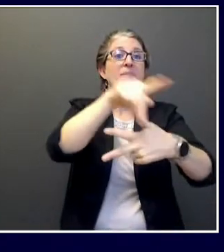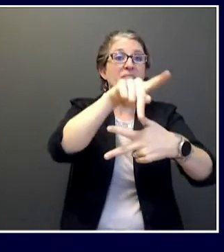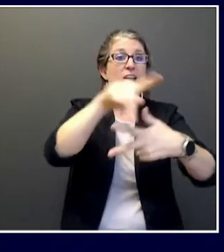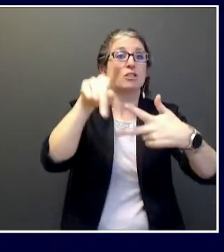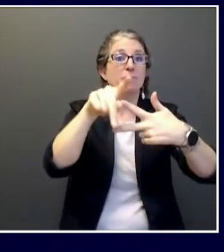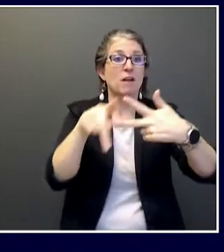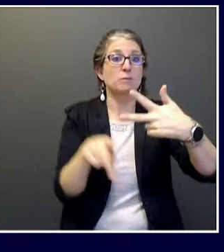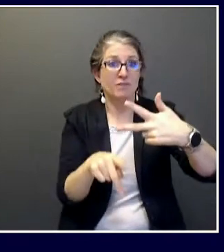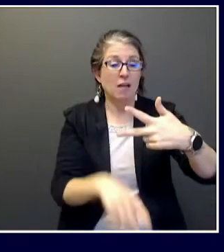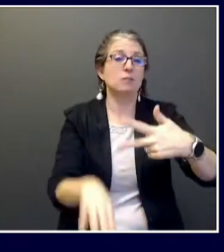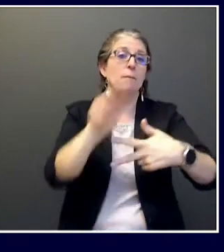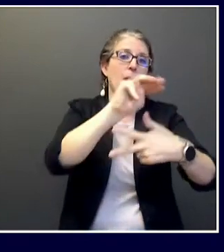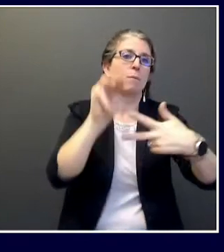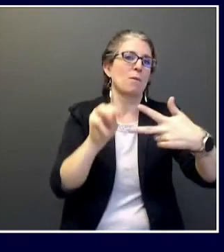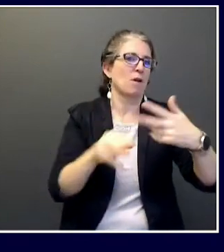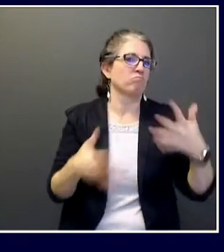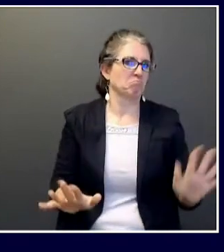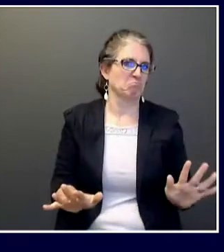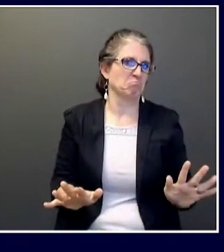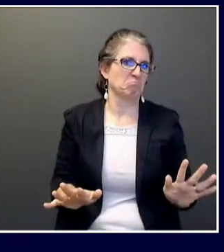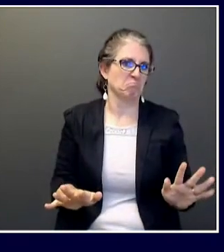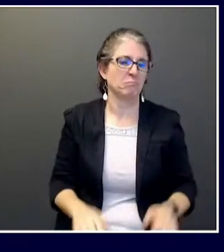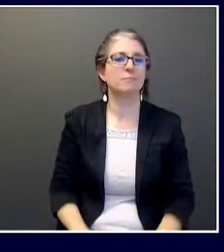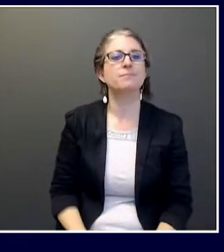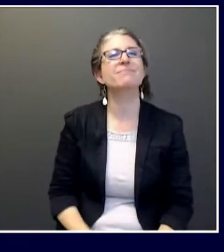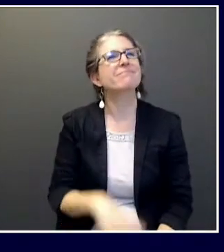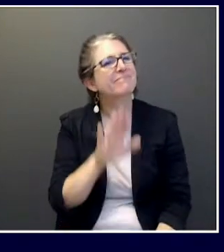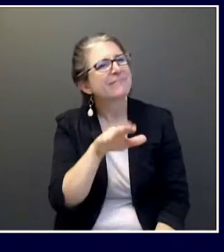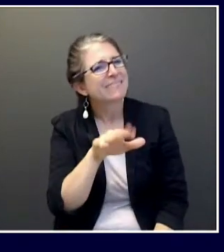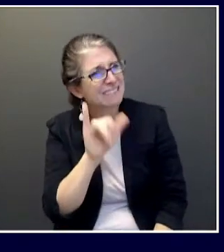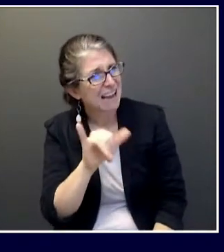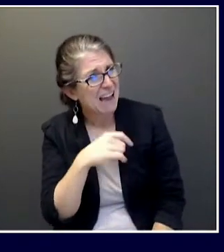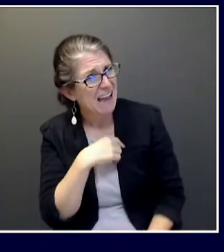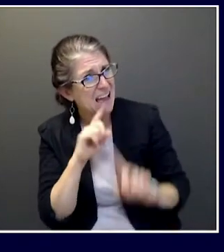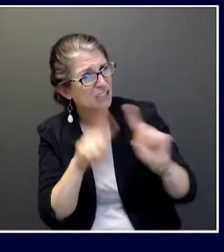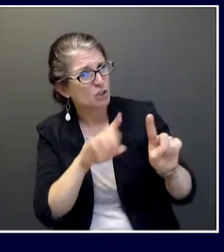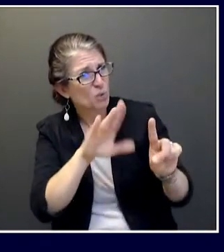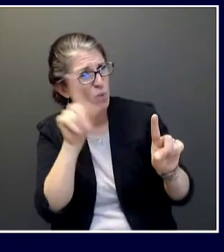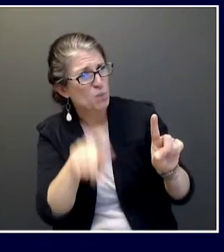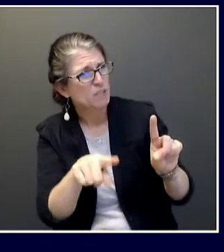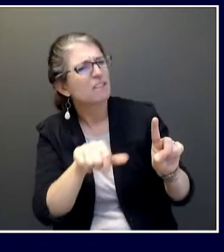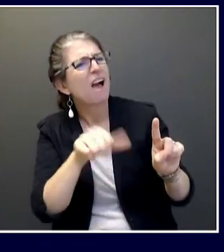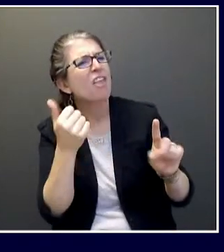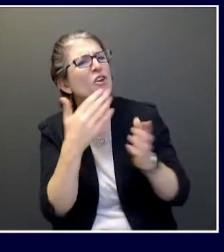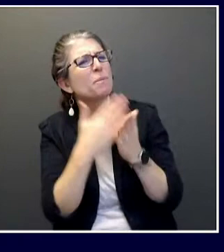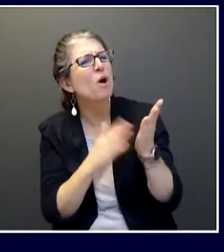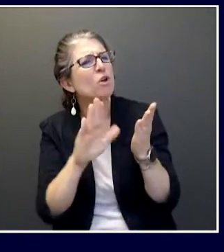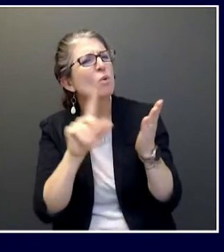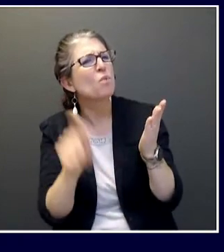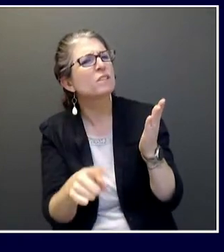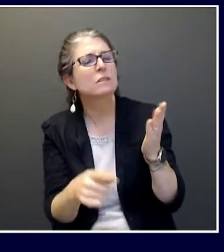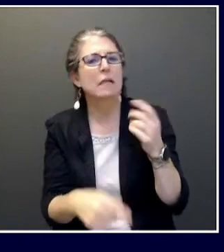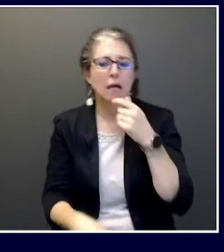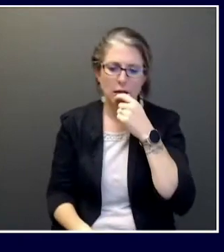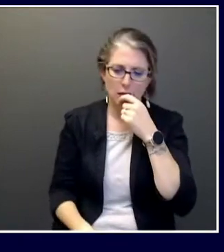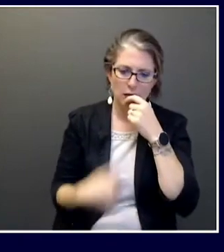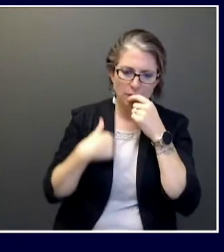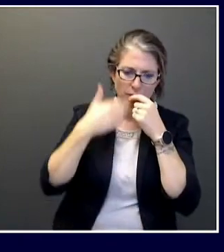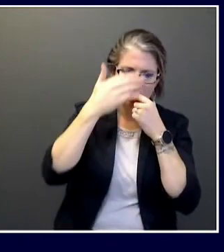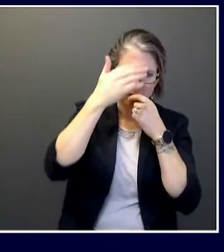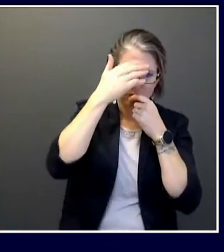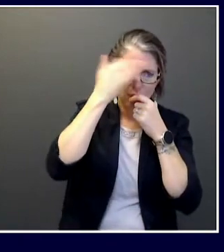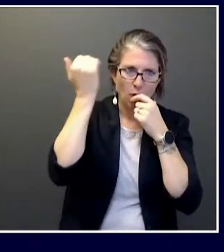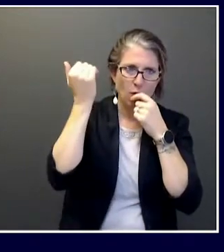ago. I feel I guess the best course of action, if there was, in your opinion, a